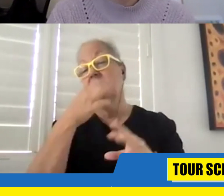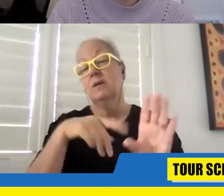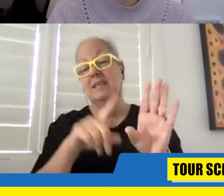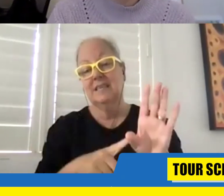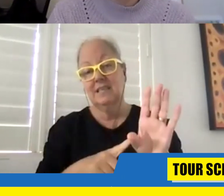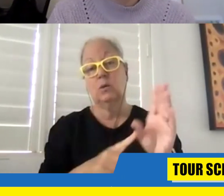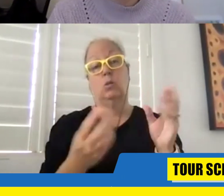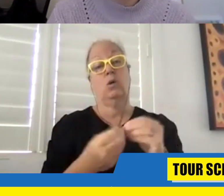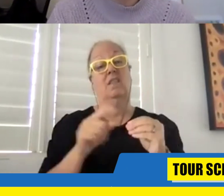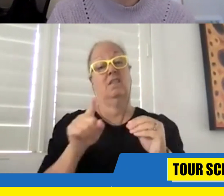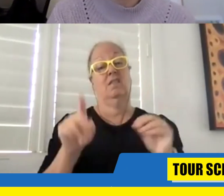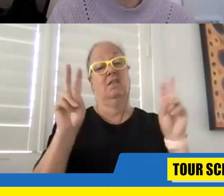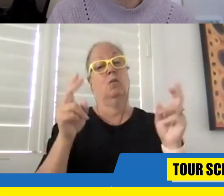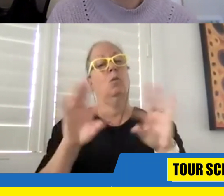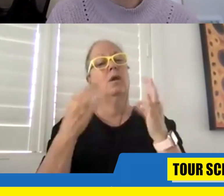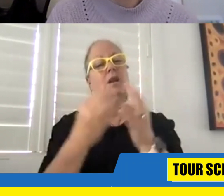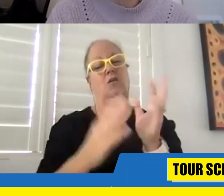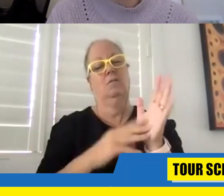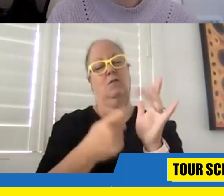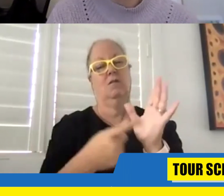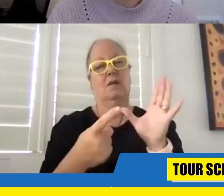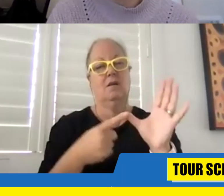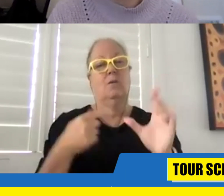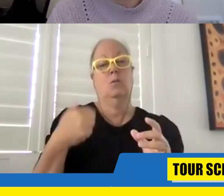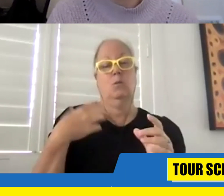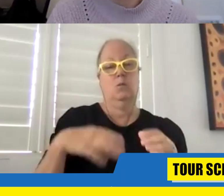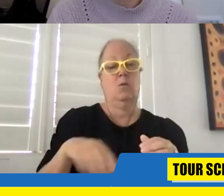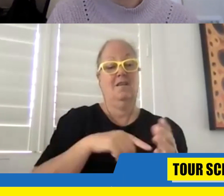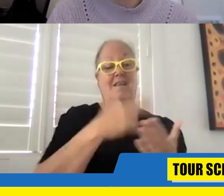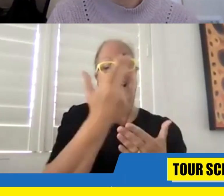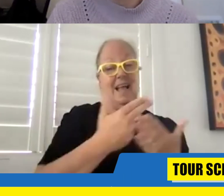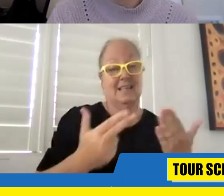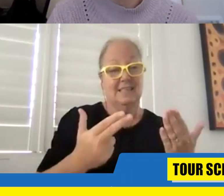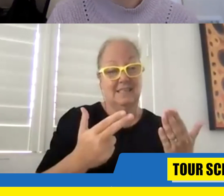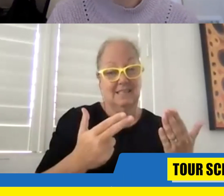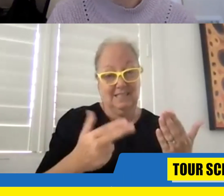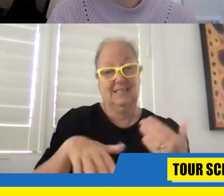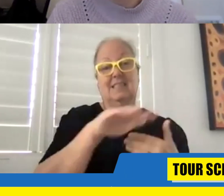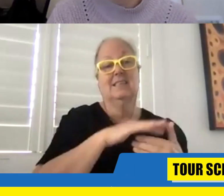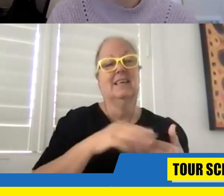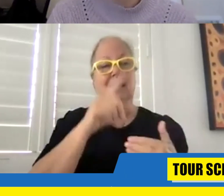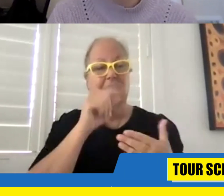is to create an art space that solves a number of artistic